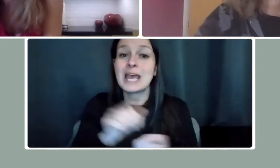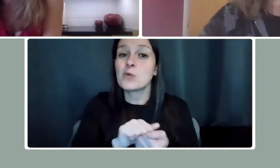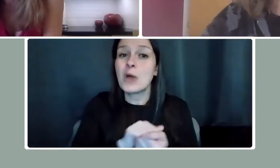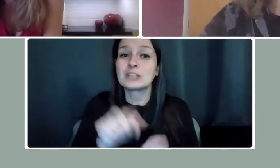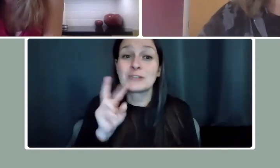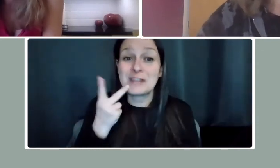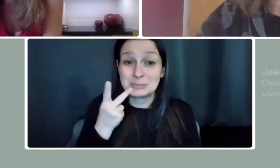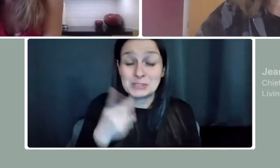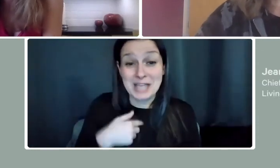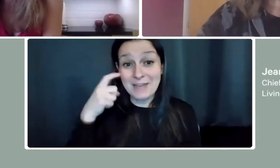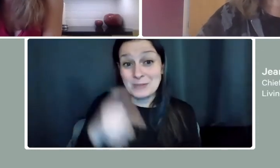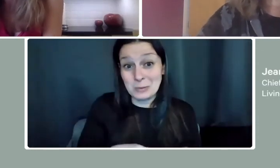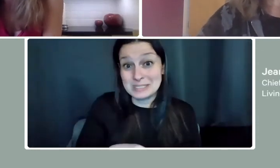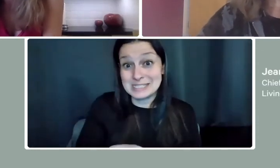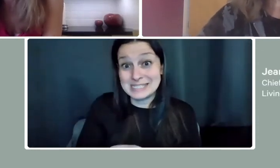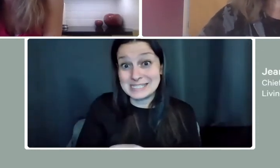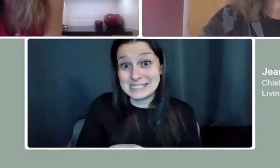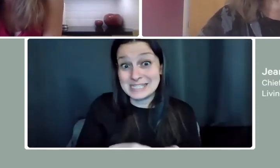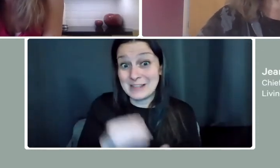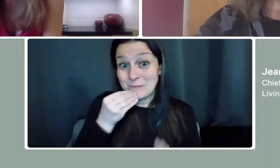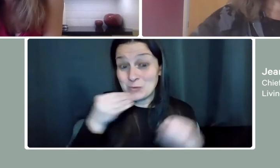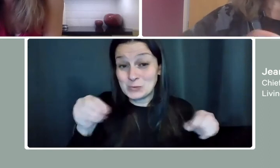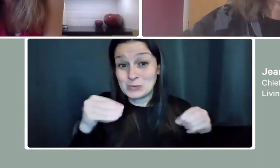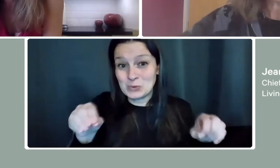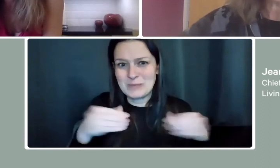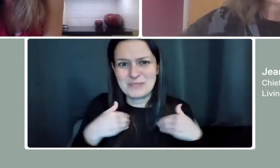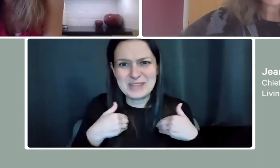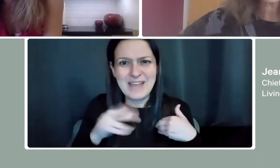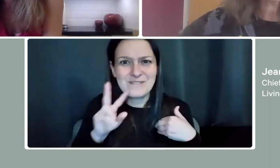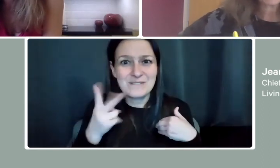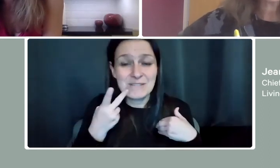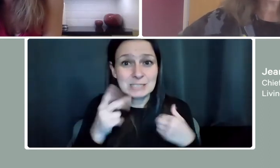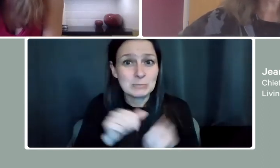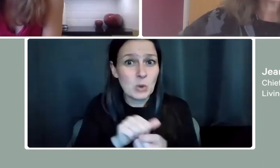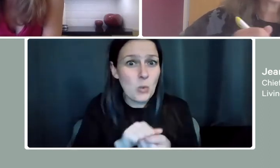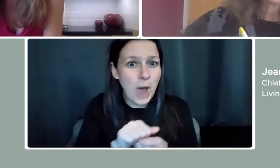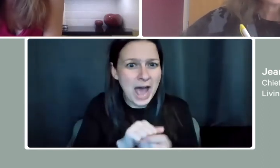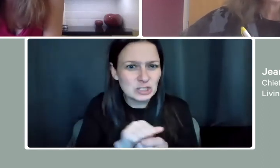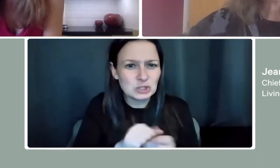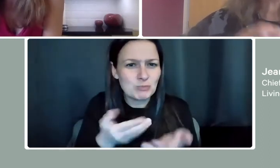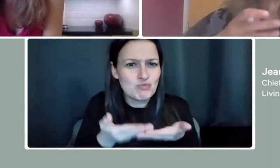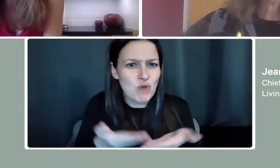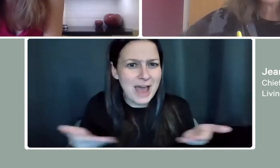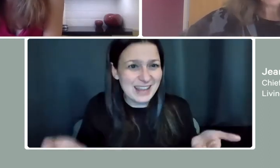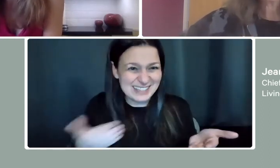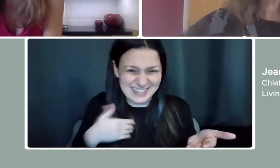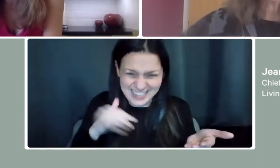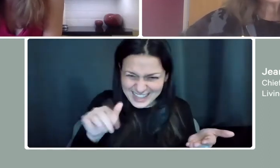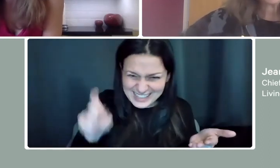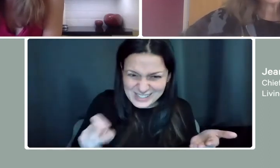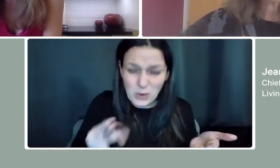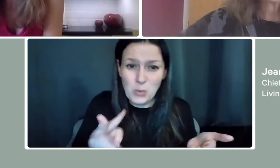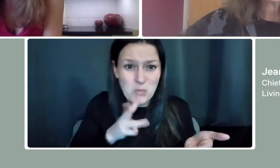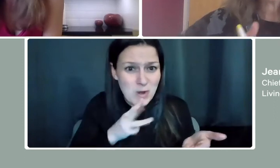vegetables, because I've noticed at the supermarket now, there's all these vegetable wash products. Like, is water